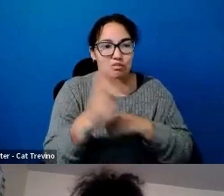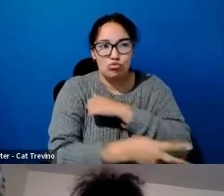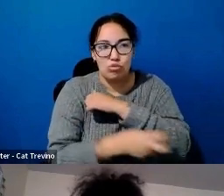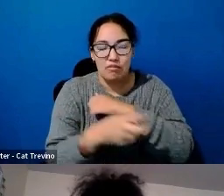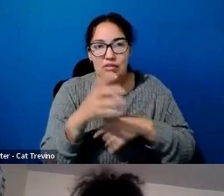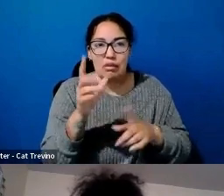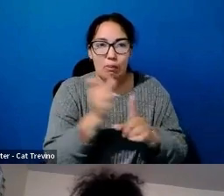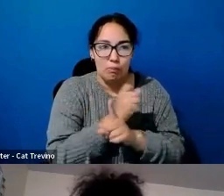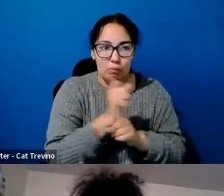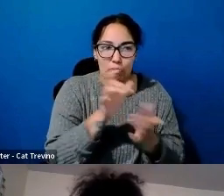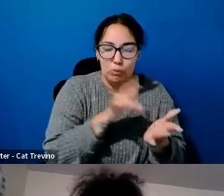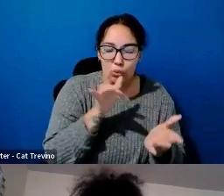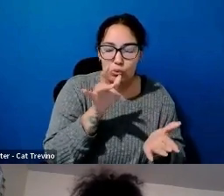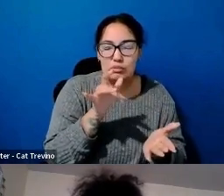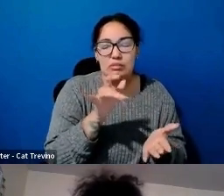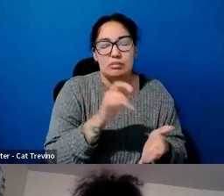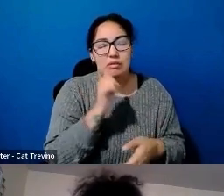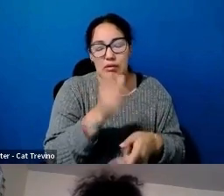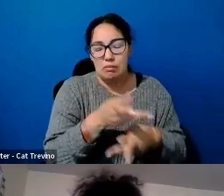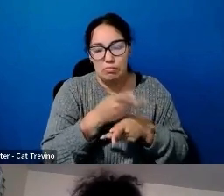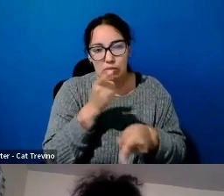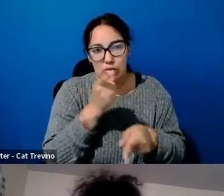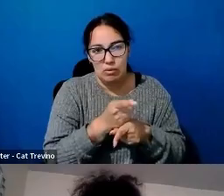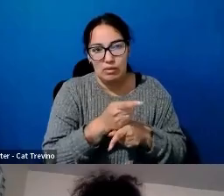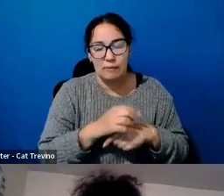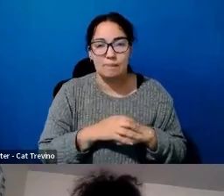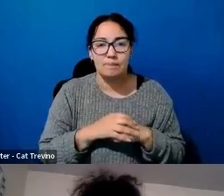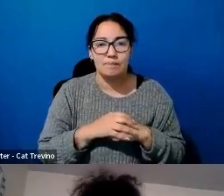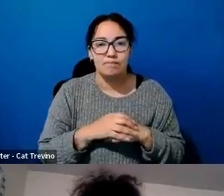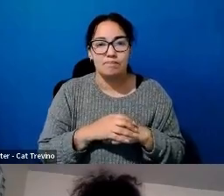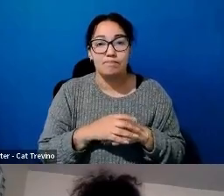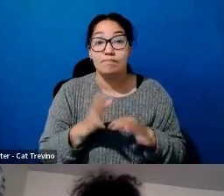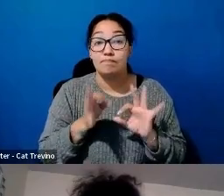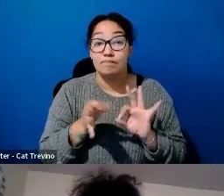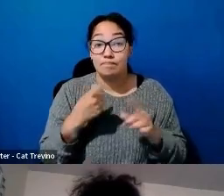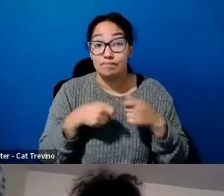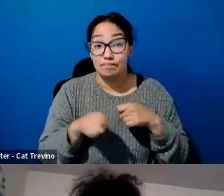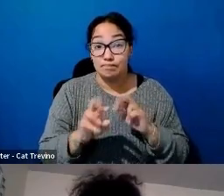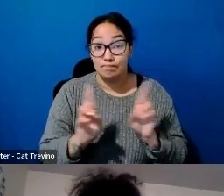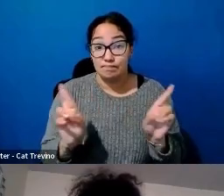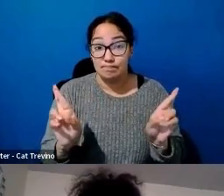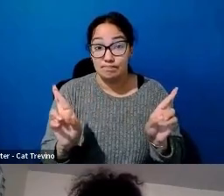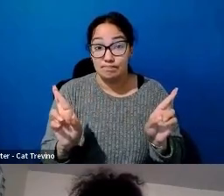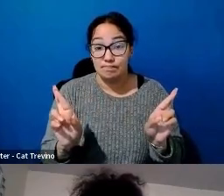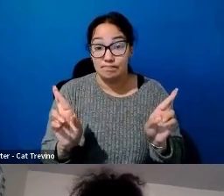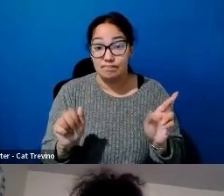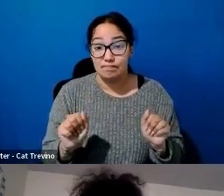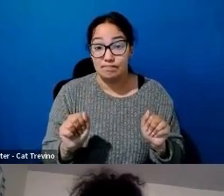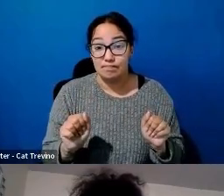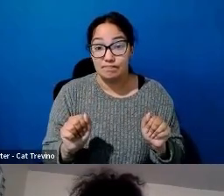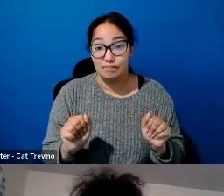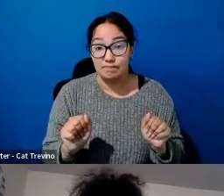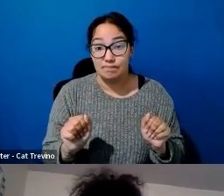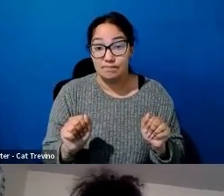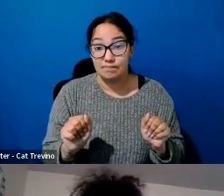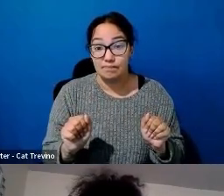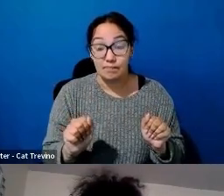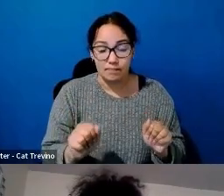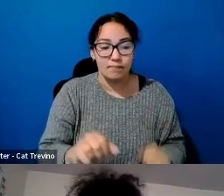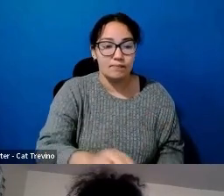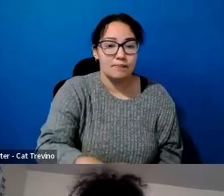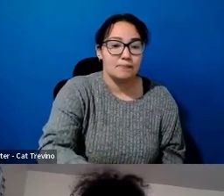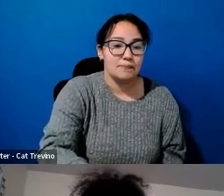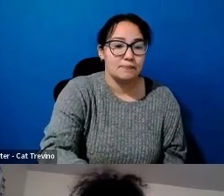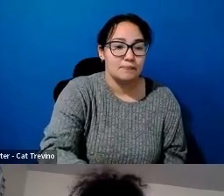abused, and mistreated. Thanks, Diamond. I think that that's an important point to